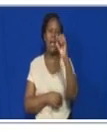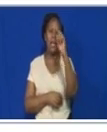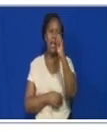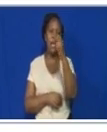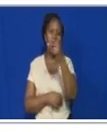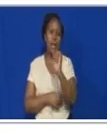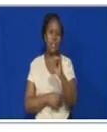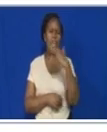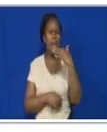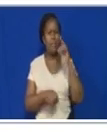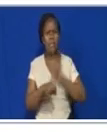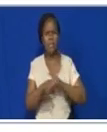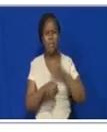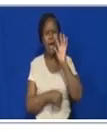time